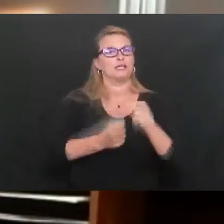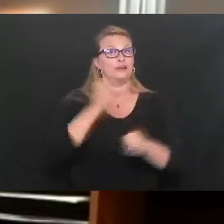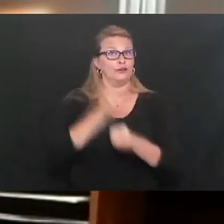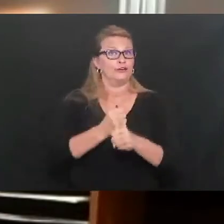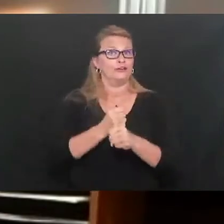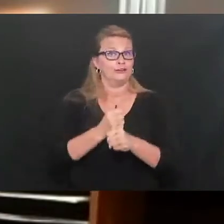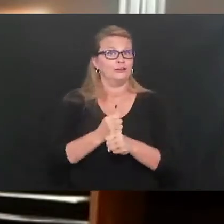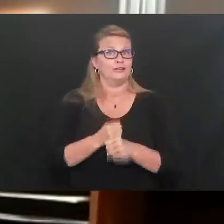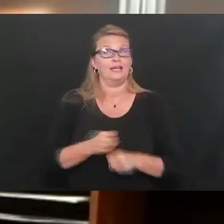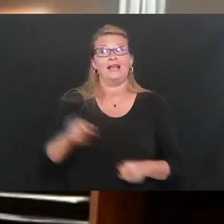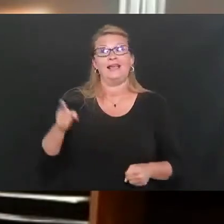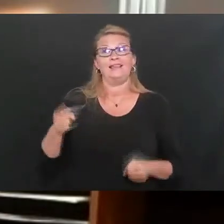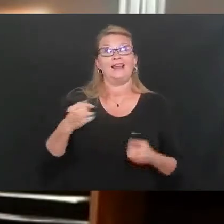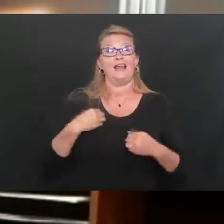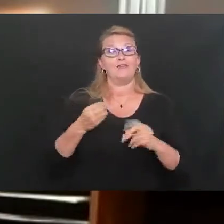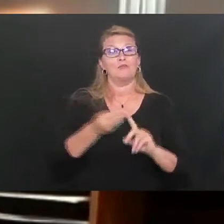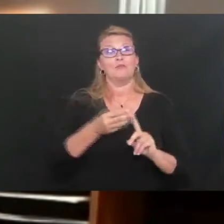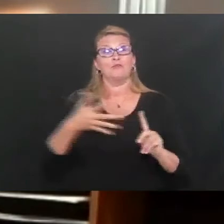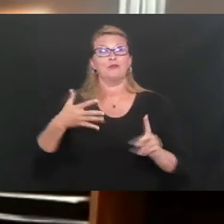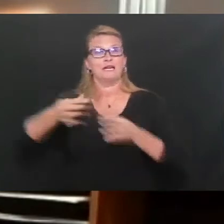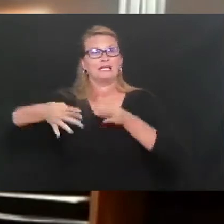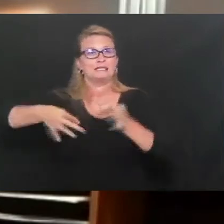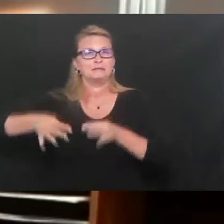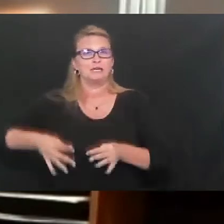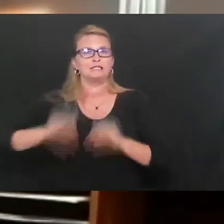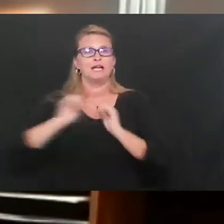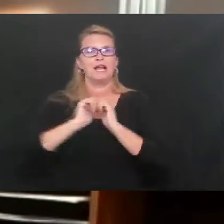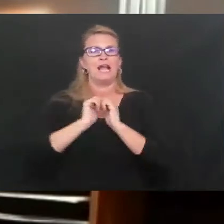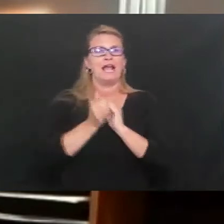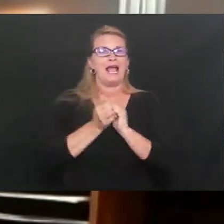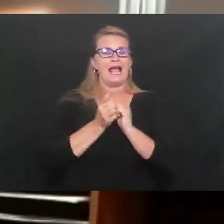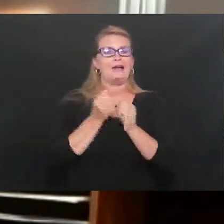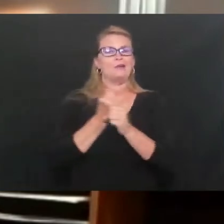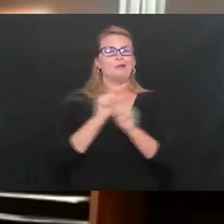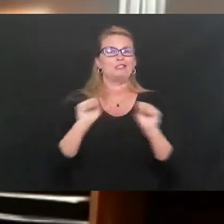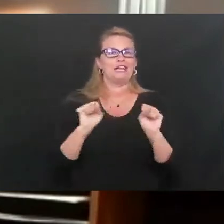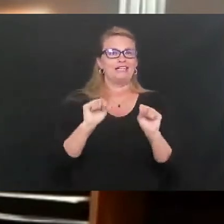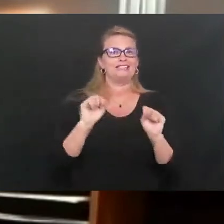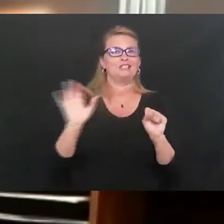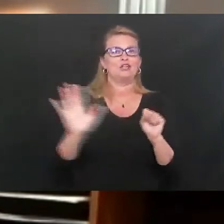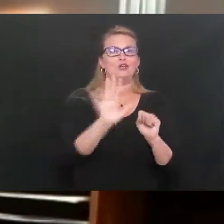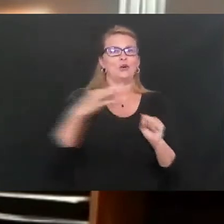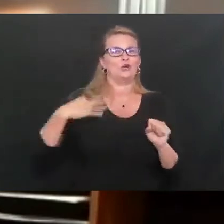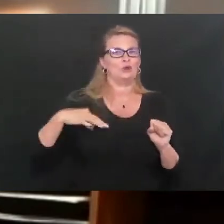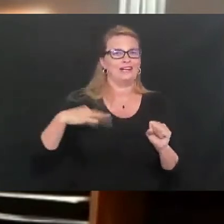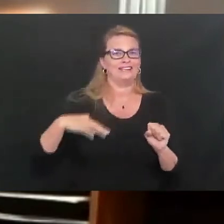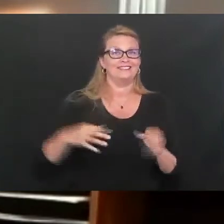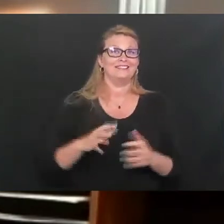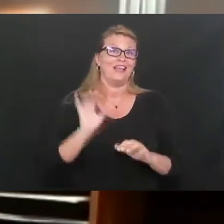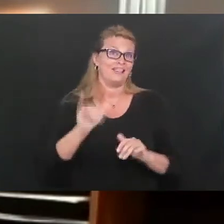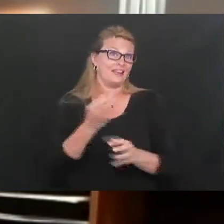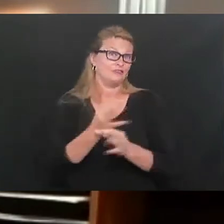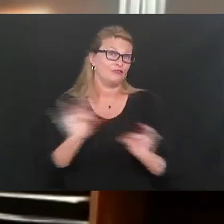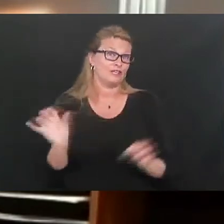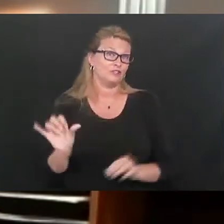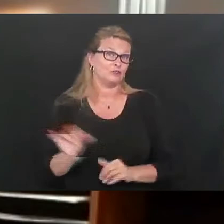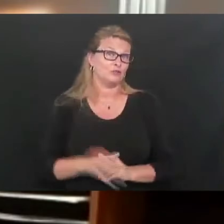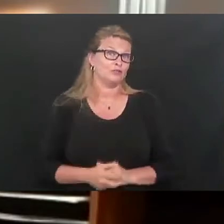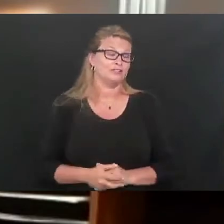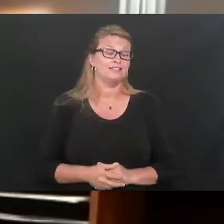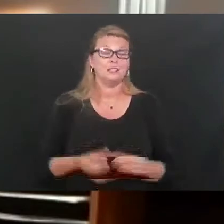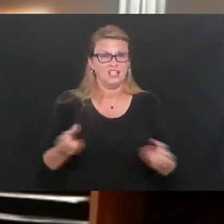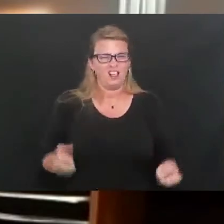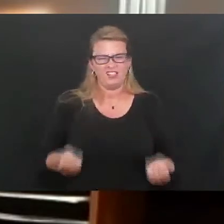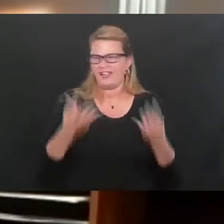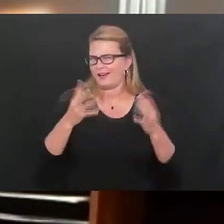instructions in that document that will tell folks how to freeze your credit with all 3 credit bureaus. That's free as well. And so there's a lot of